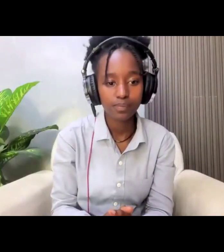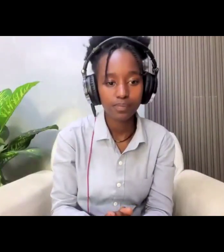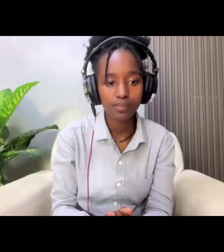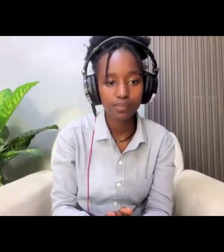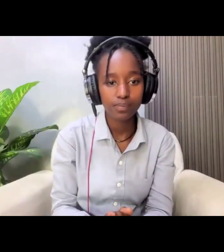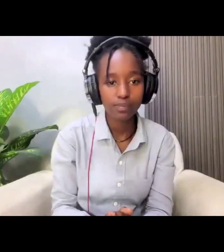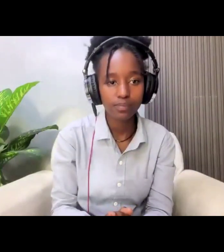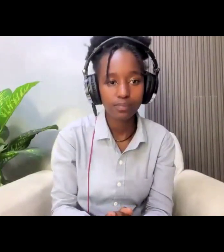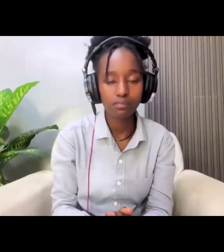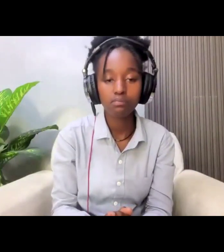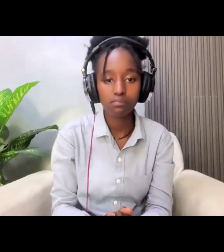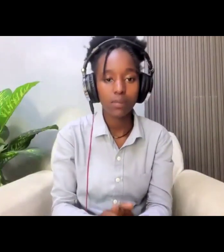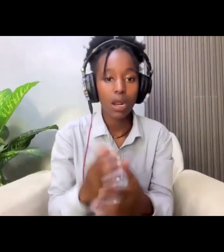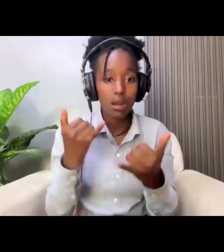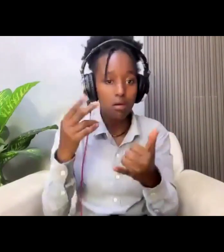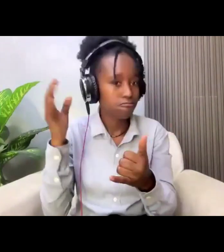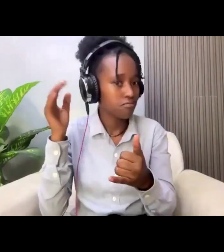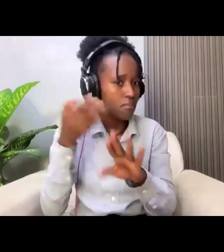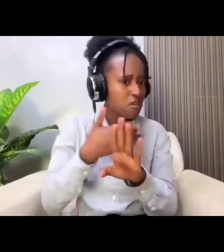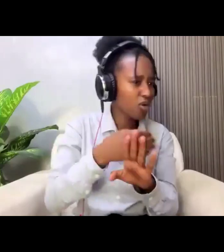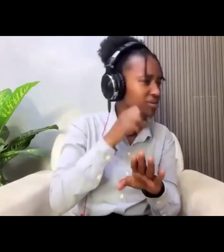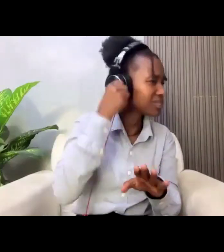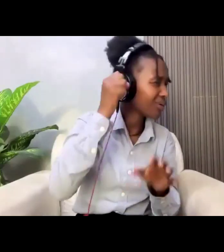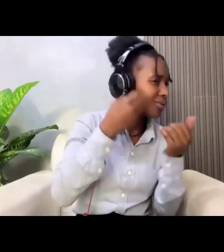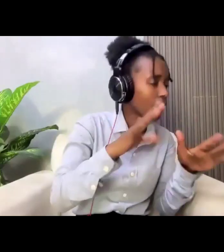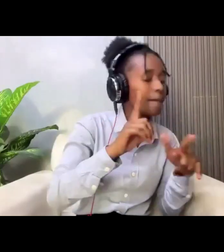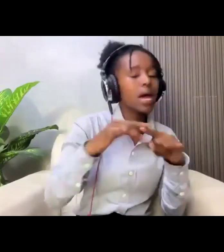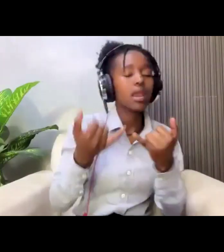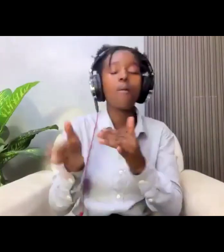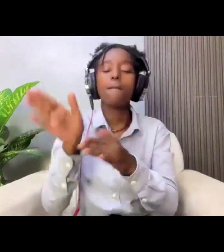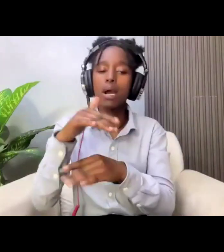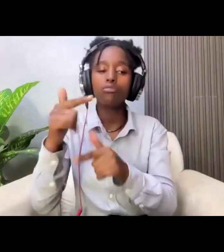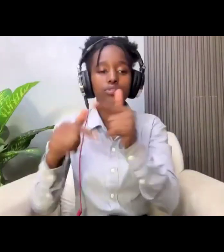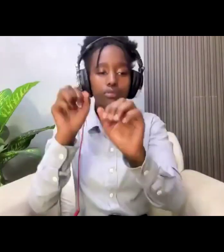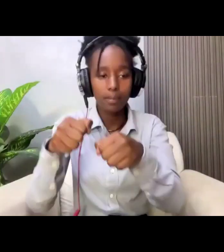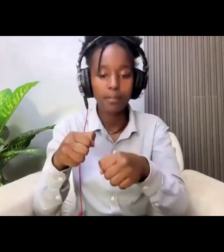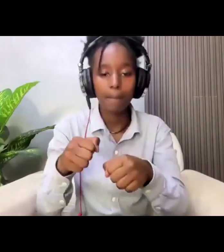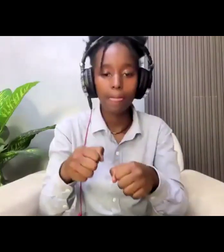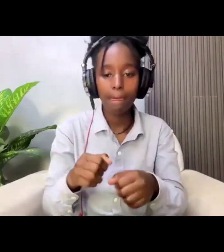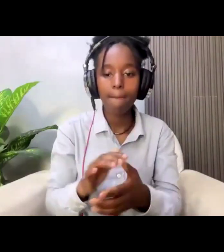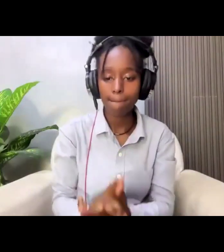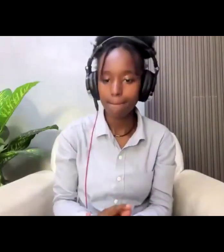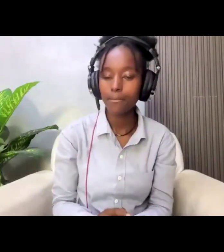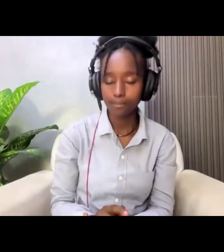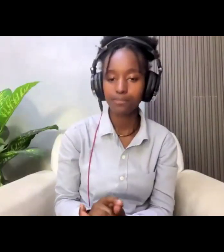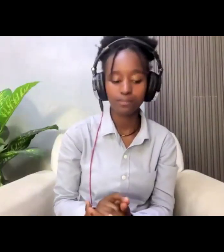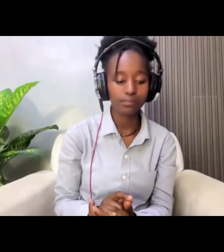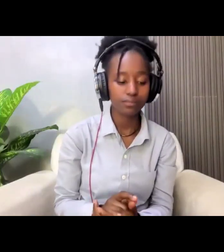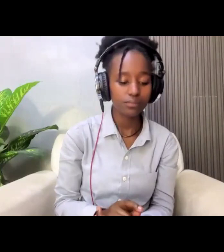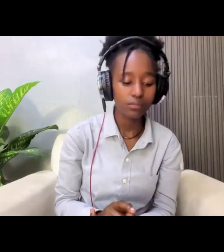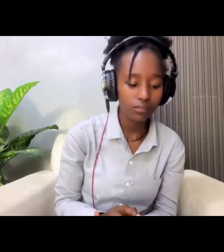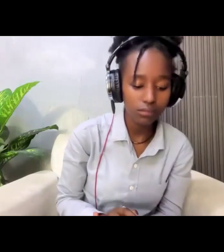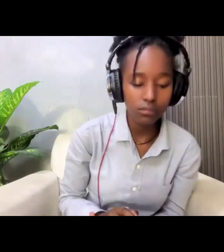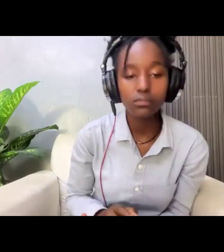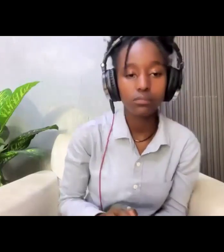Sorry, am I still muted? No, you're back on now. Okay, sorry. If you'd got to the point about attending pathways, so